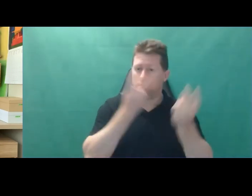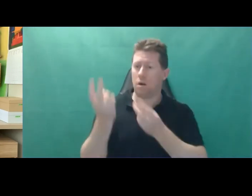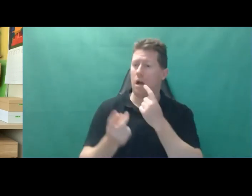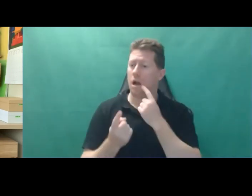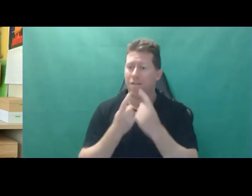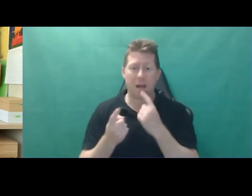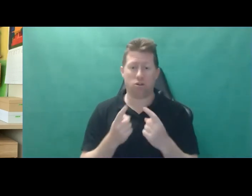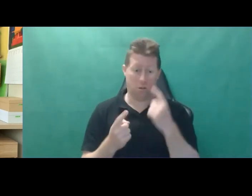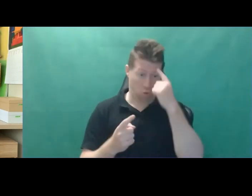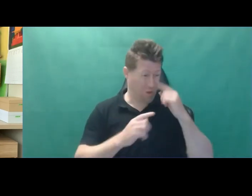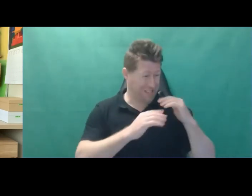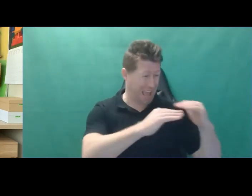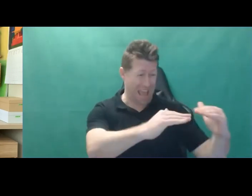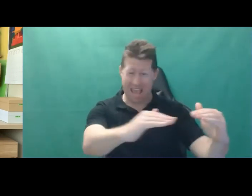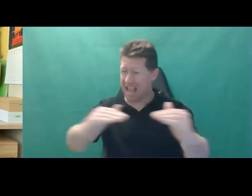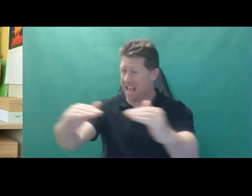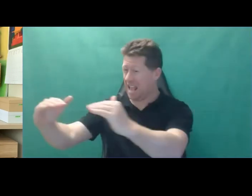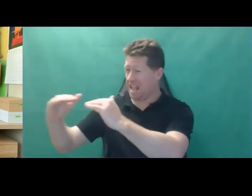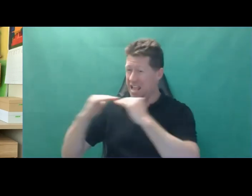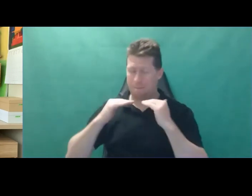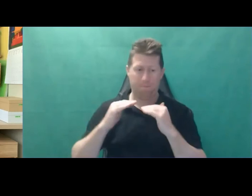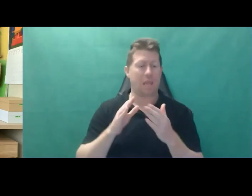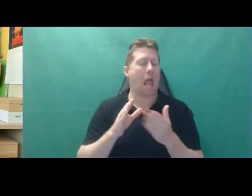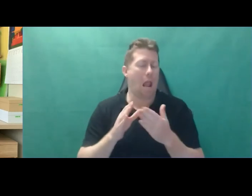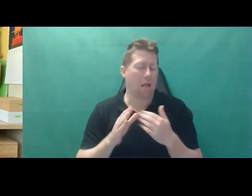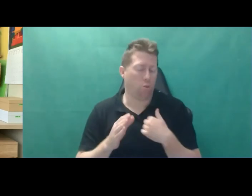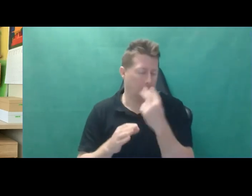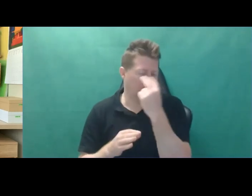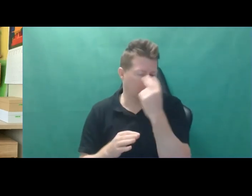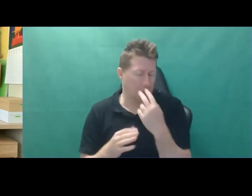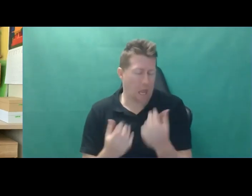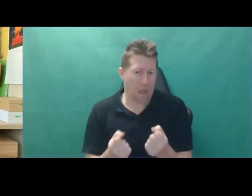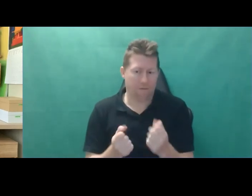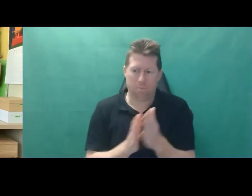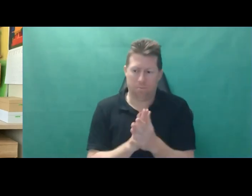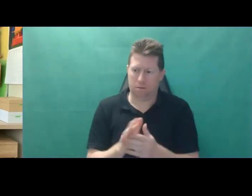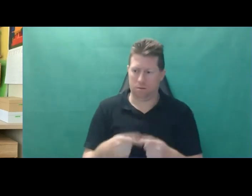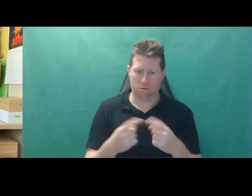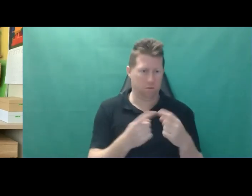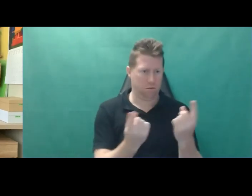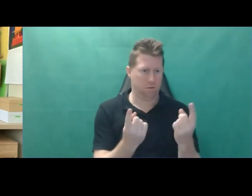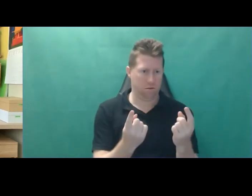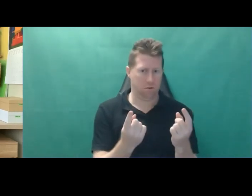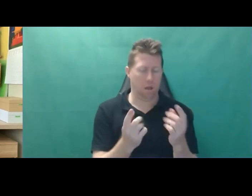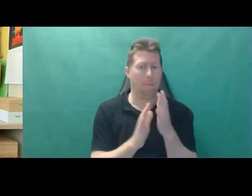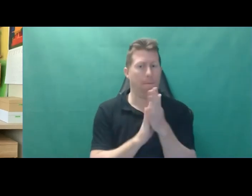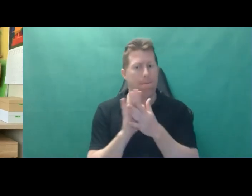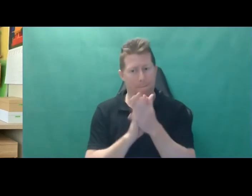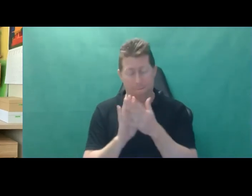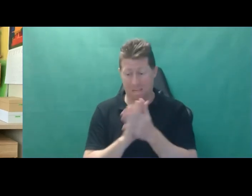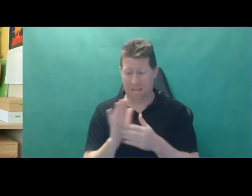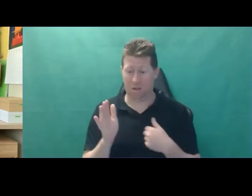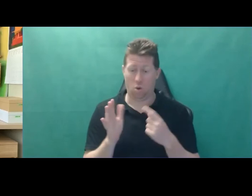the same way, unless we're visibly disabled are being dissolved. So what I'm saying is that I did not all